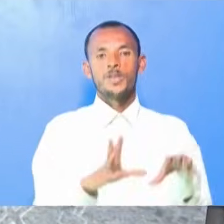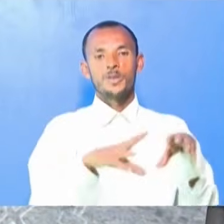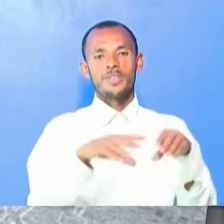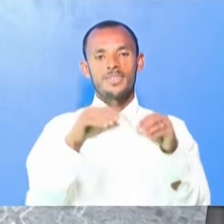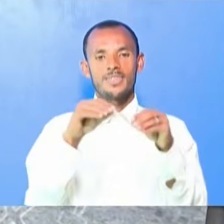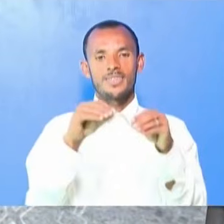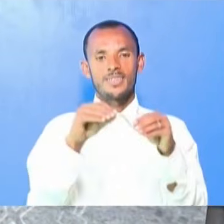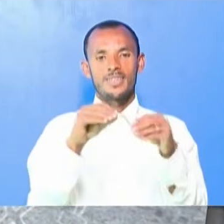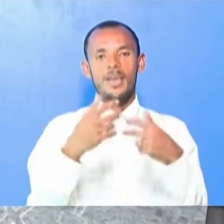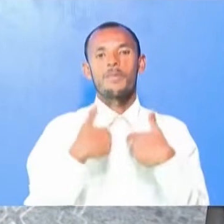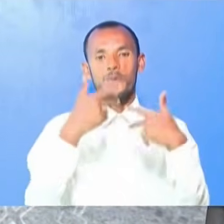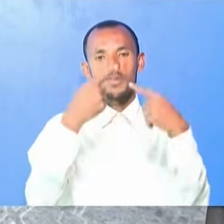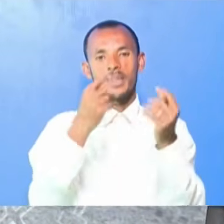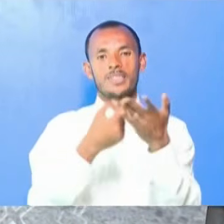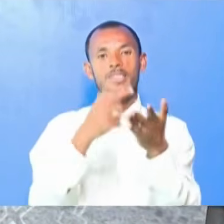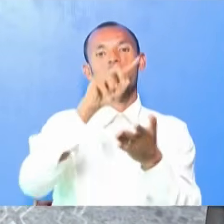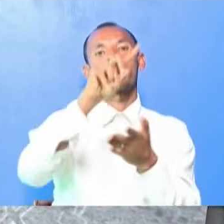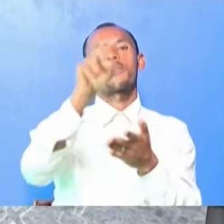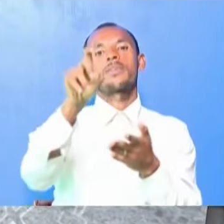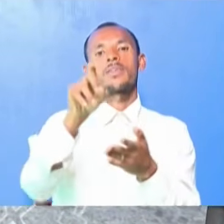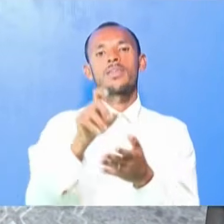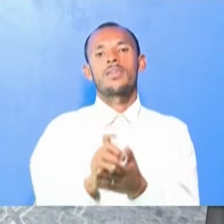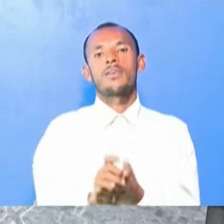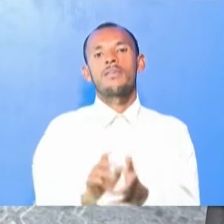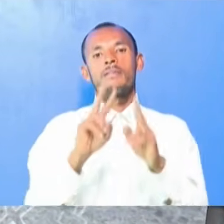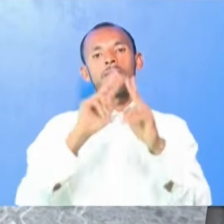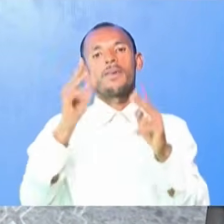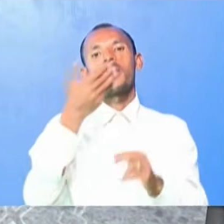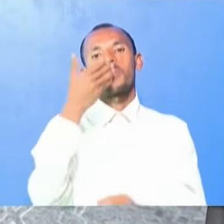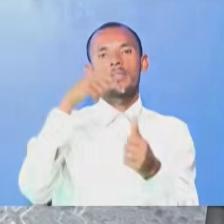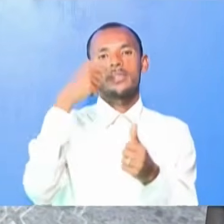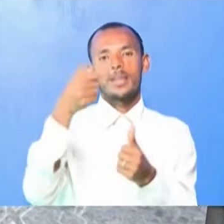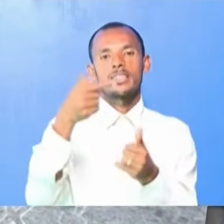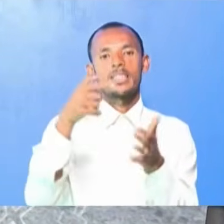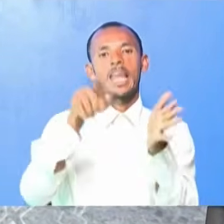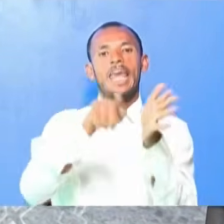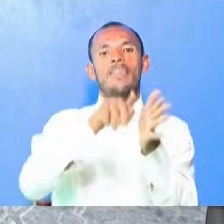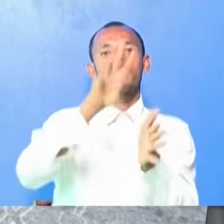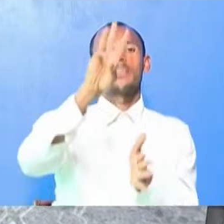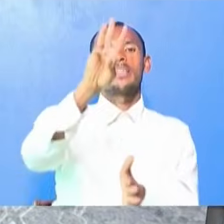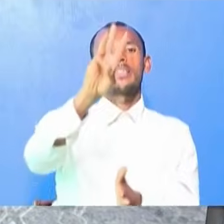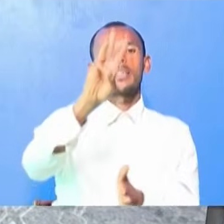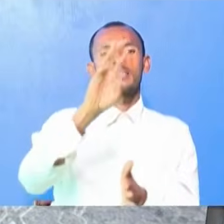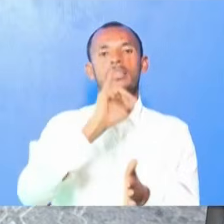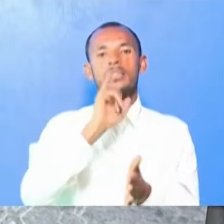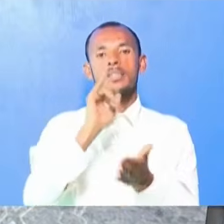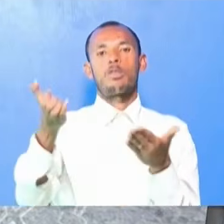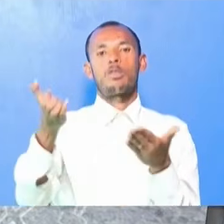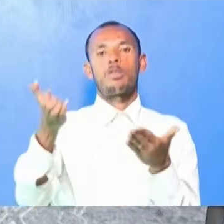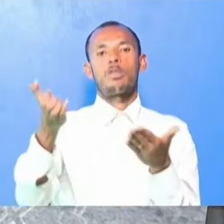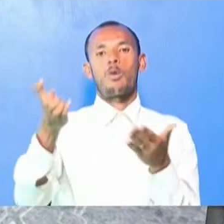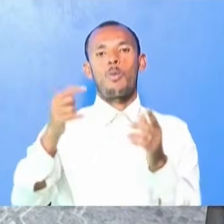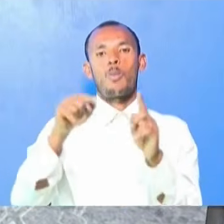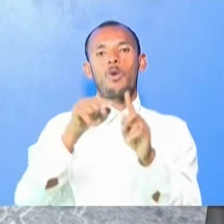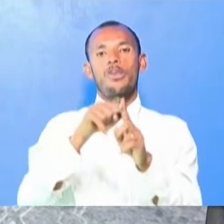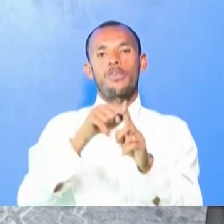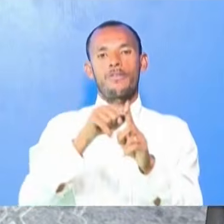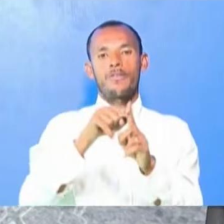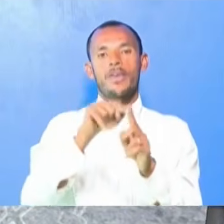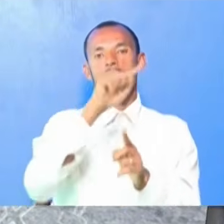Students, have you tried the question? Very good. Let's 6 is an element of positive integer.